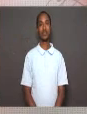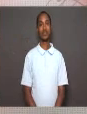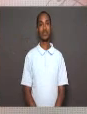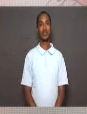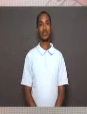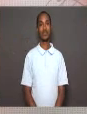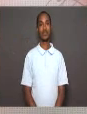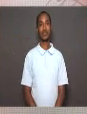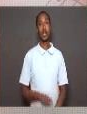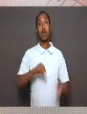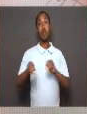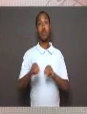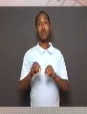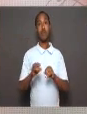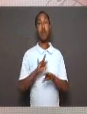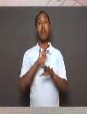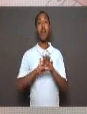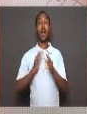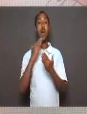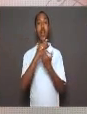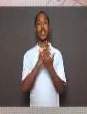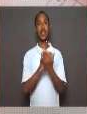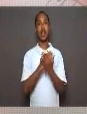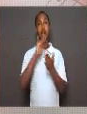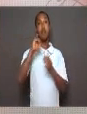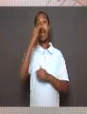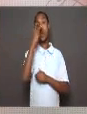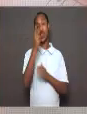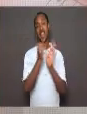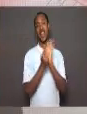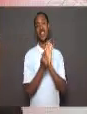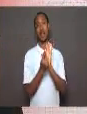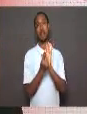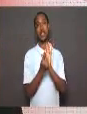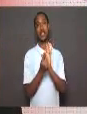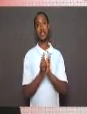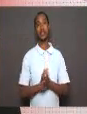Let us move on with our lesson by looking at an example.